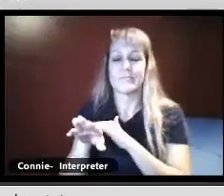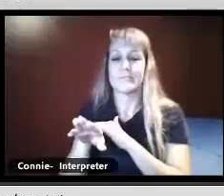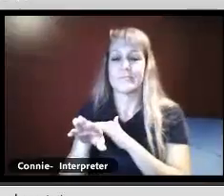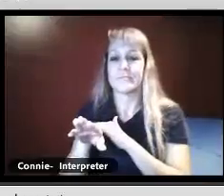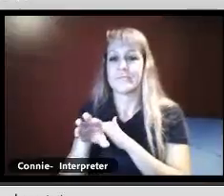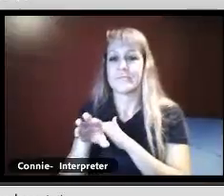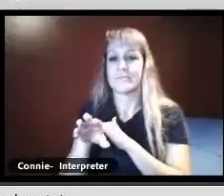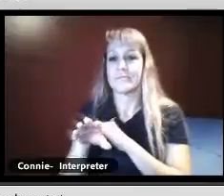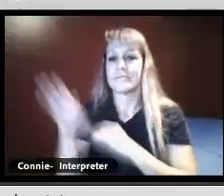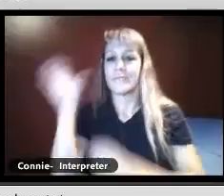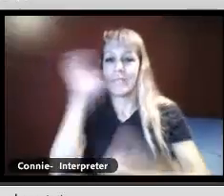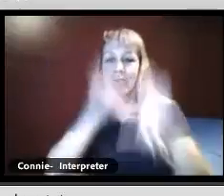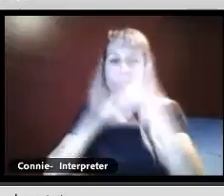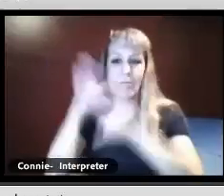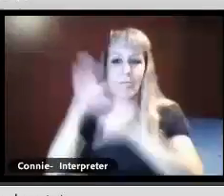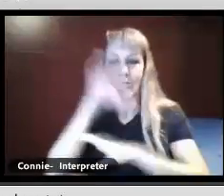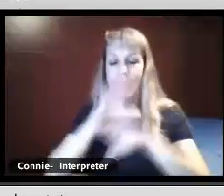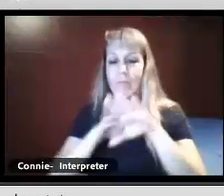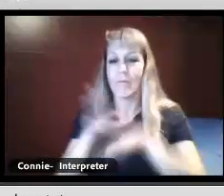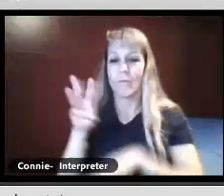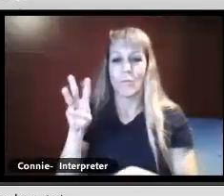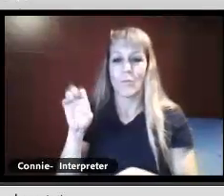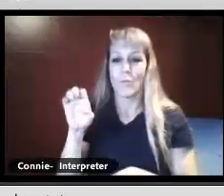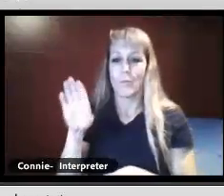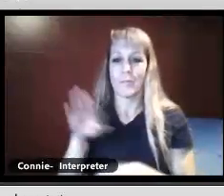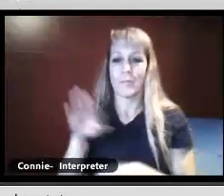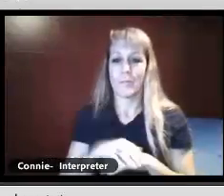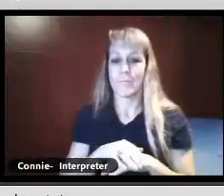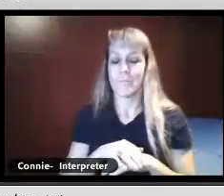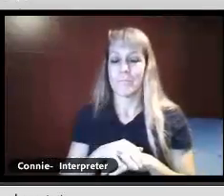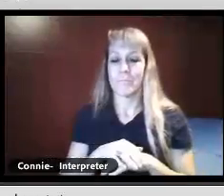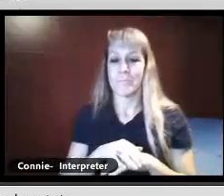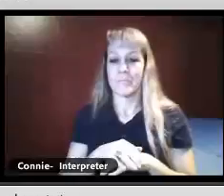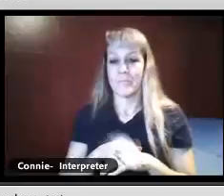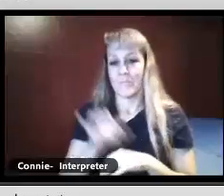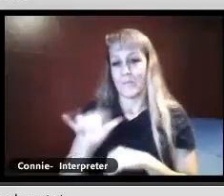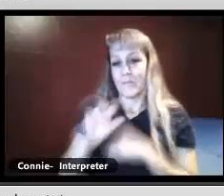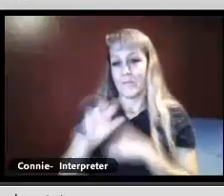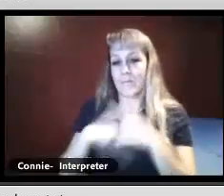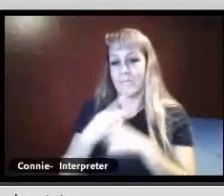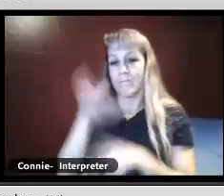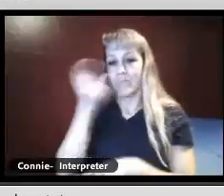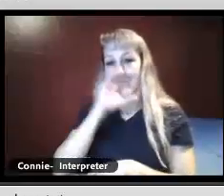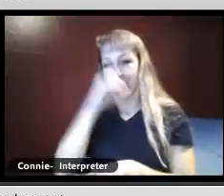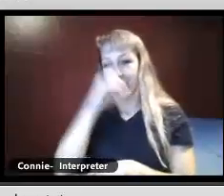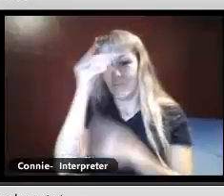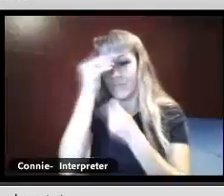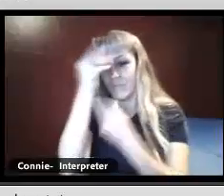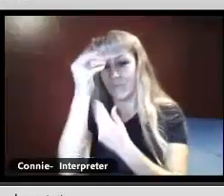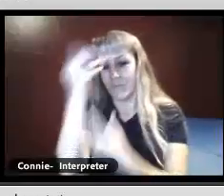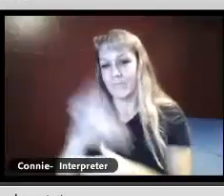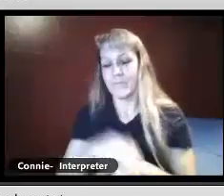wilds of the web to do this kind of searching for materials.